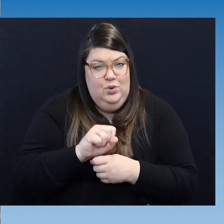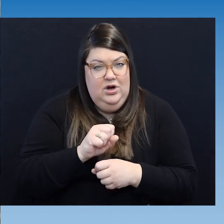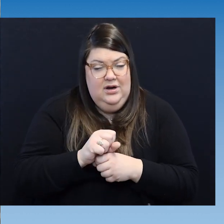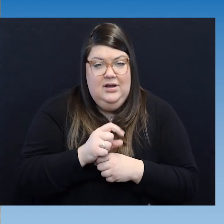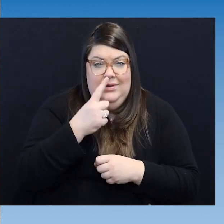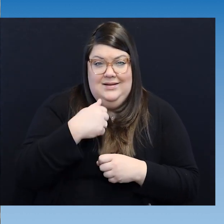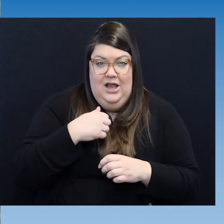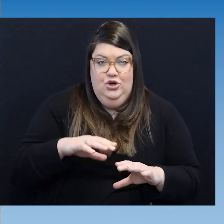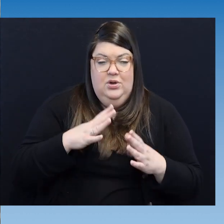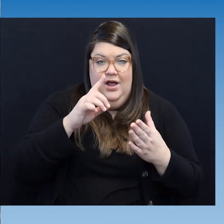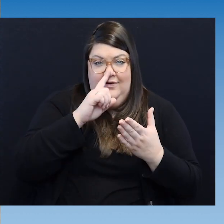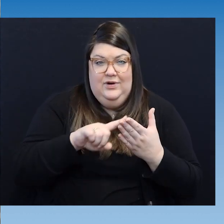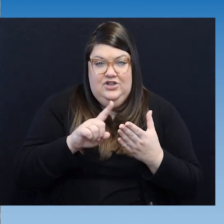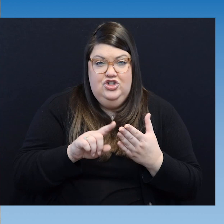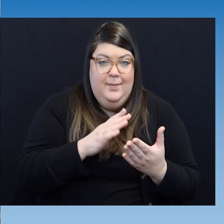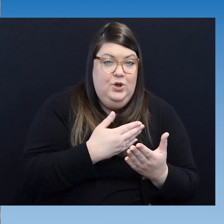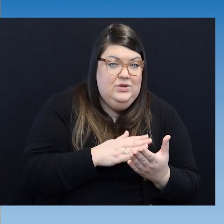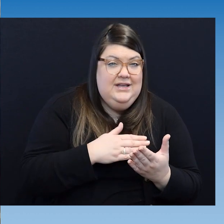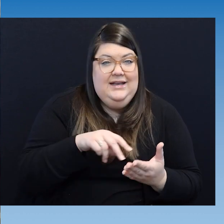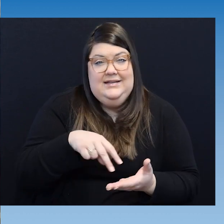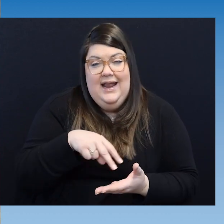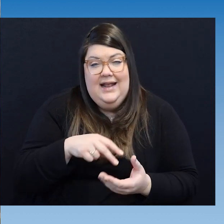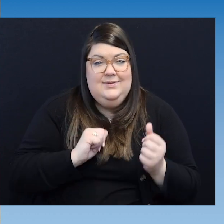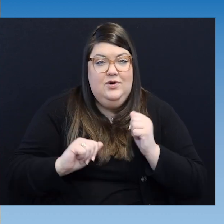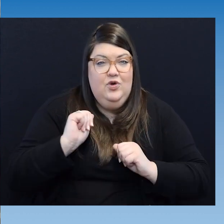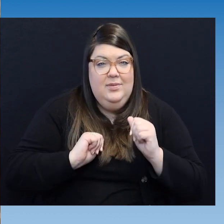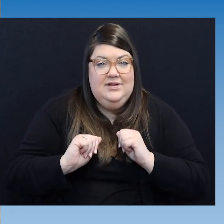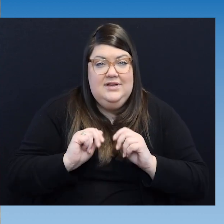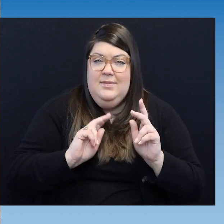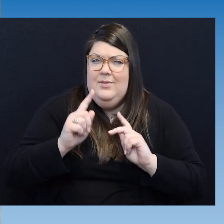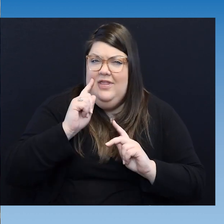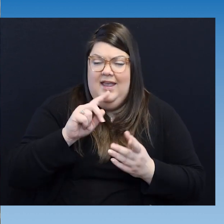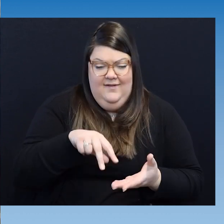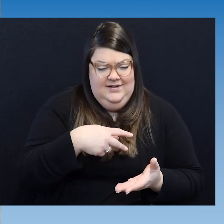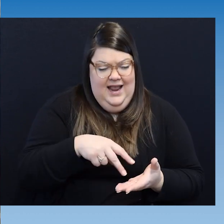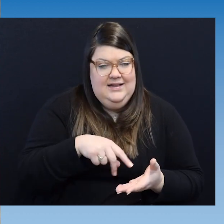on music and dance and performance. When people think of dance, they think of it as